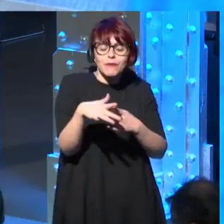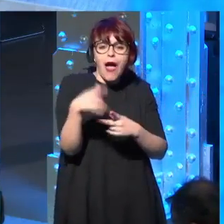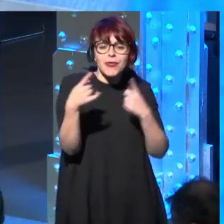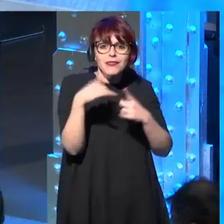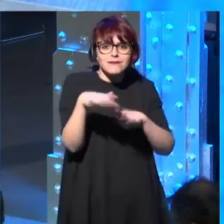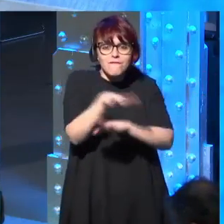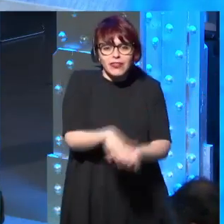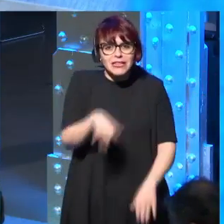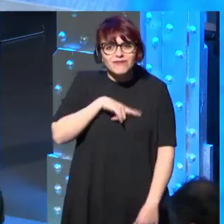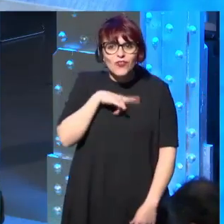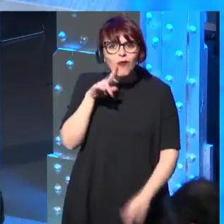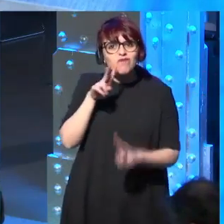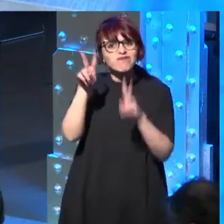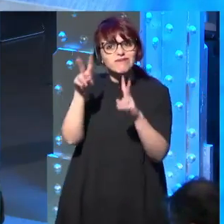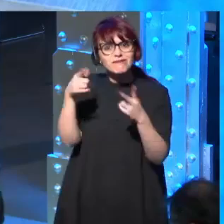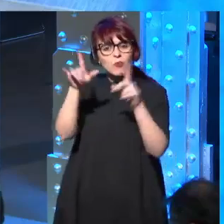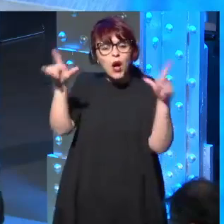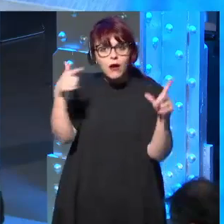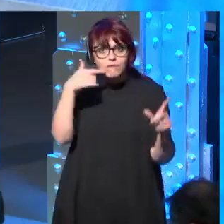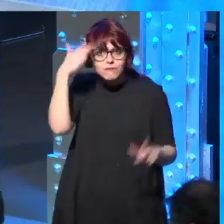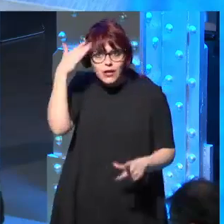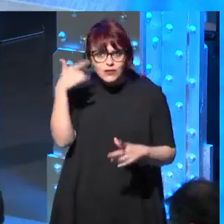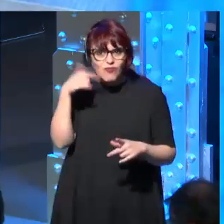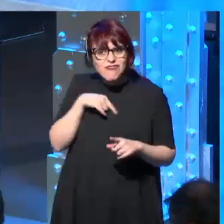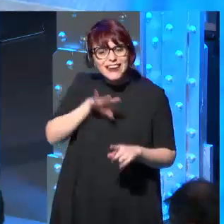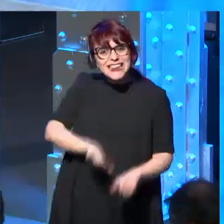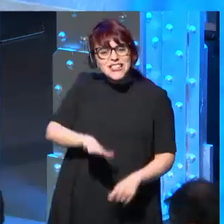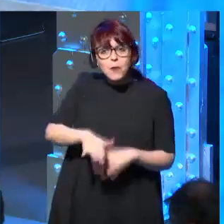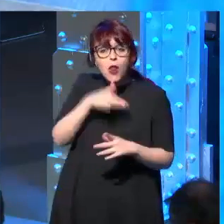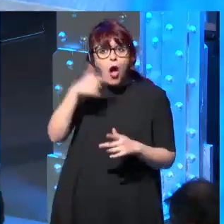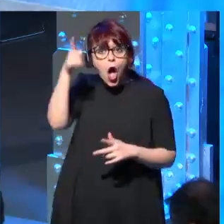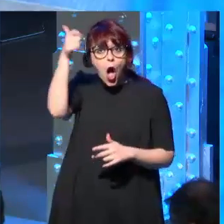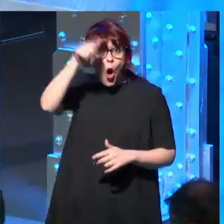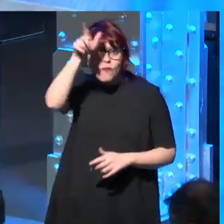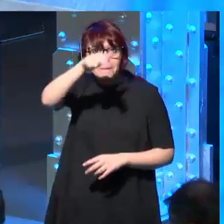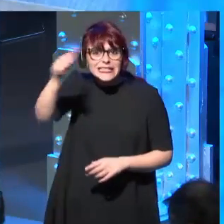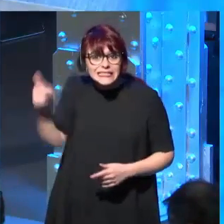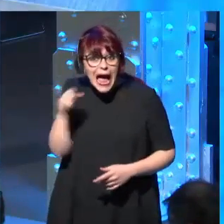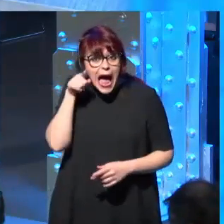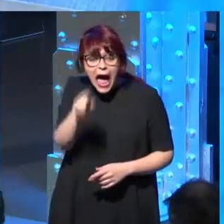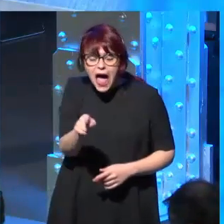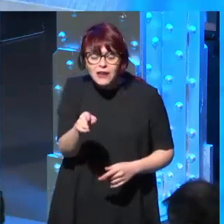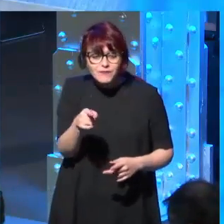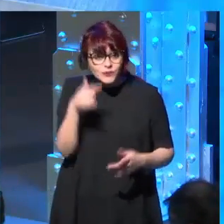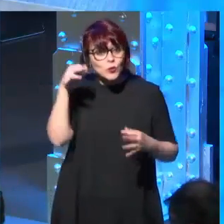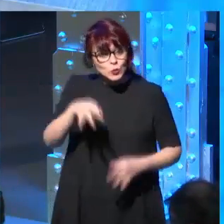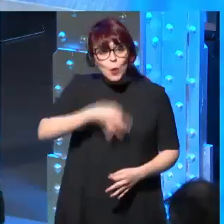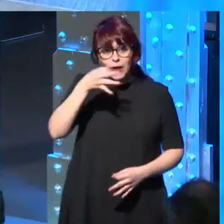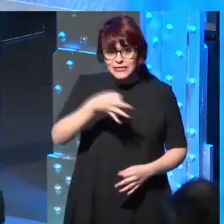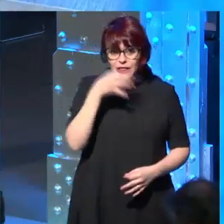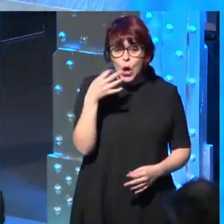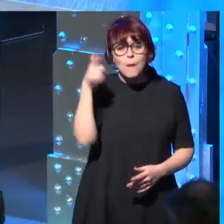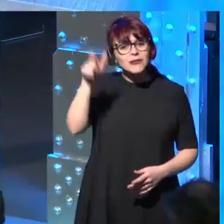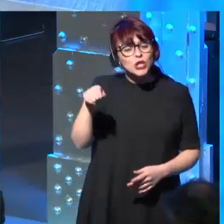you also think, my God, almost this El Bosco was doing, I thought about this afternoon, these paintings,